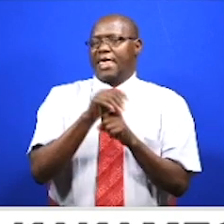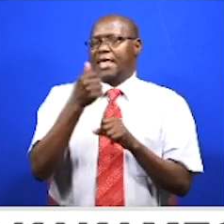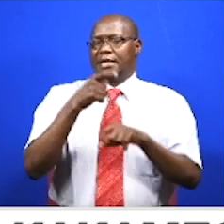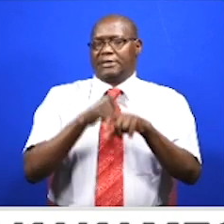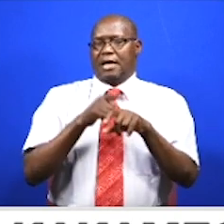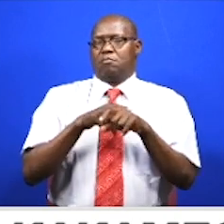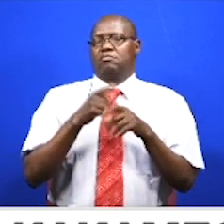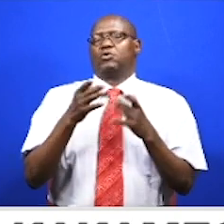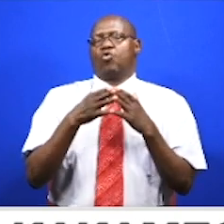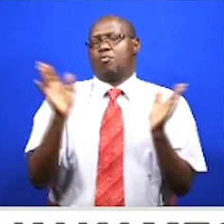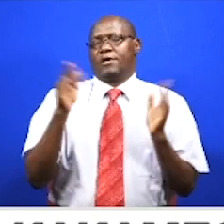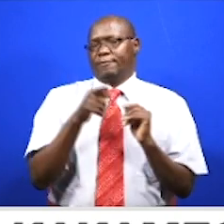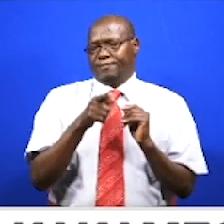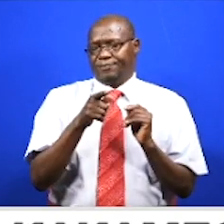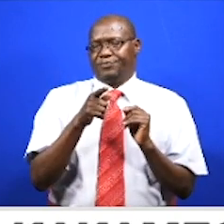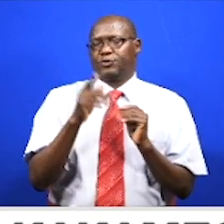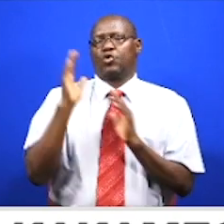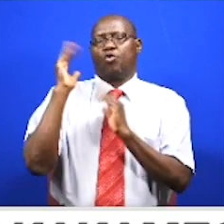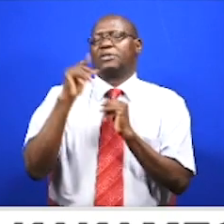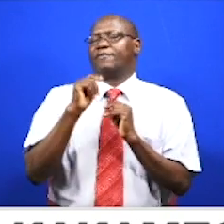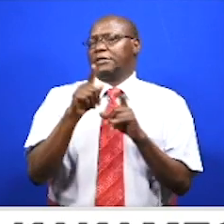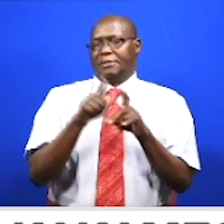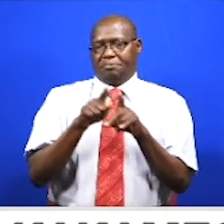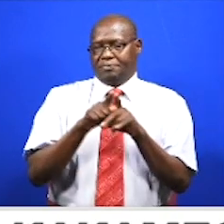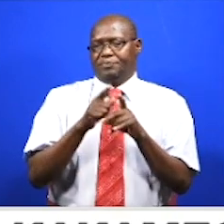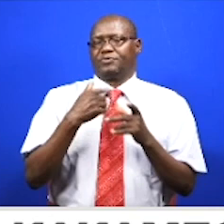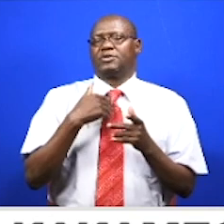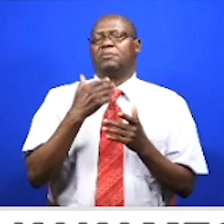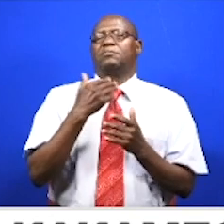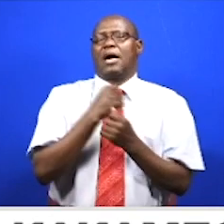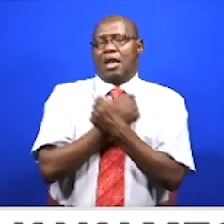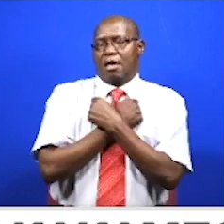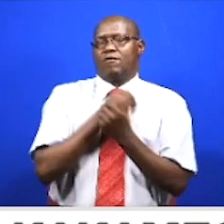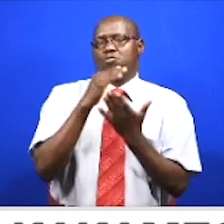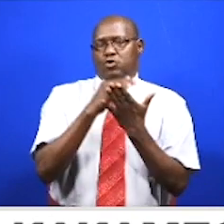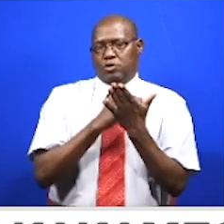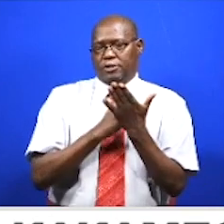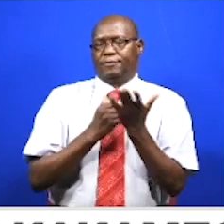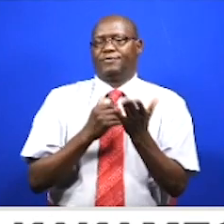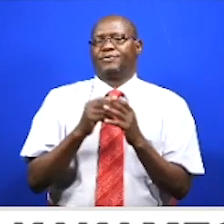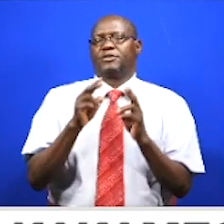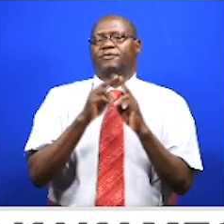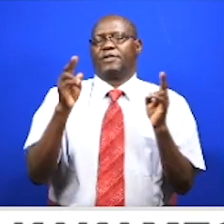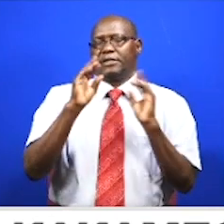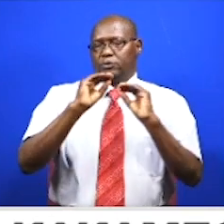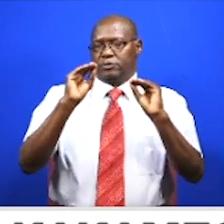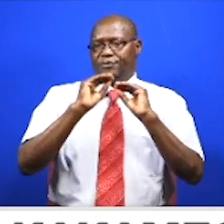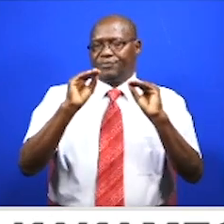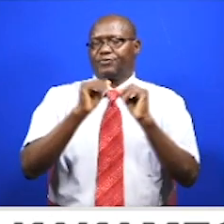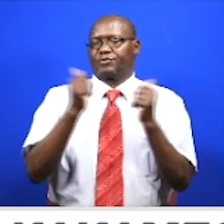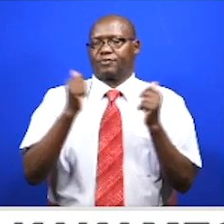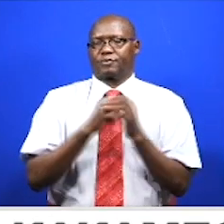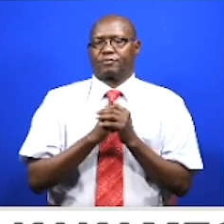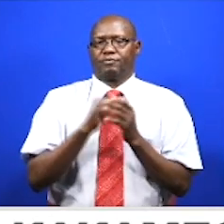on. Same to Hope TV. Yeah, I like the programs. They're very educative. I've been listening